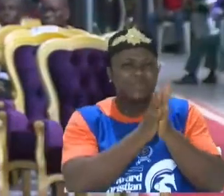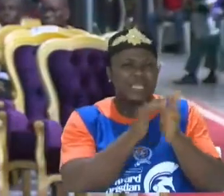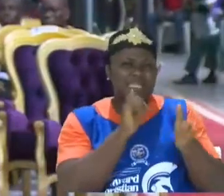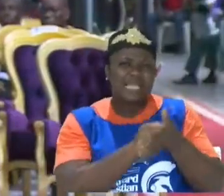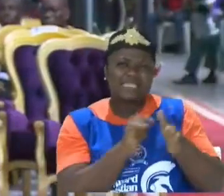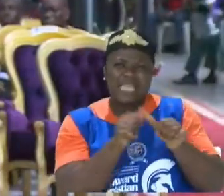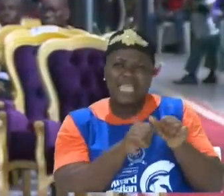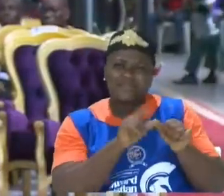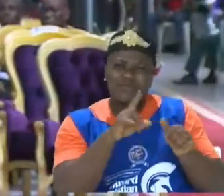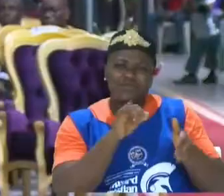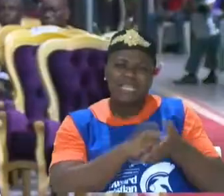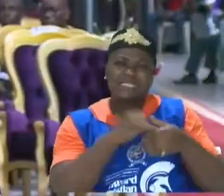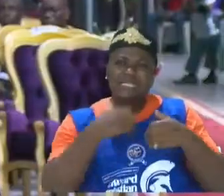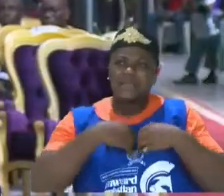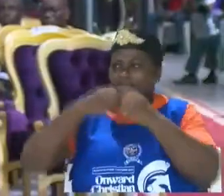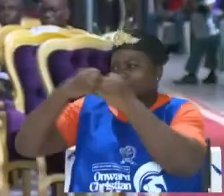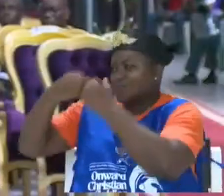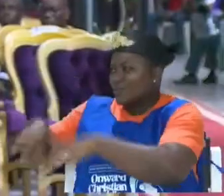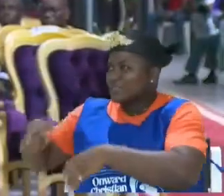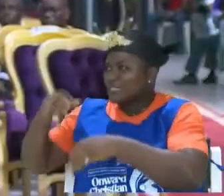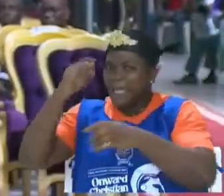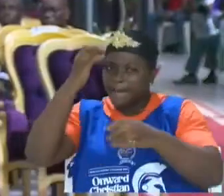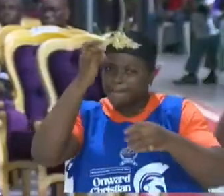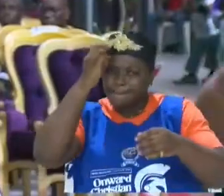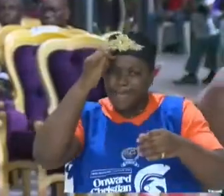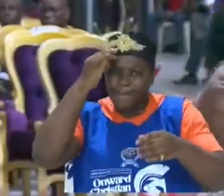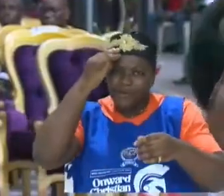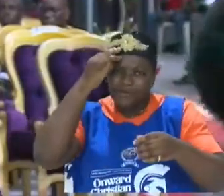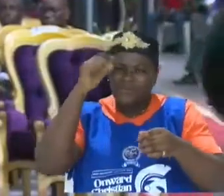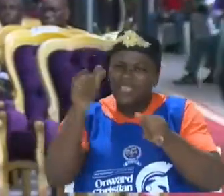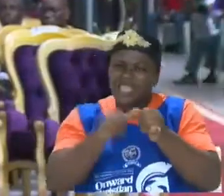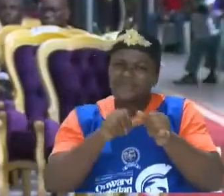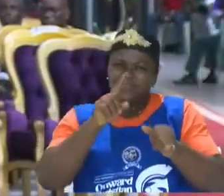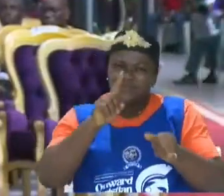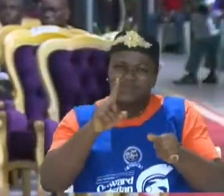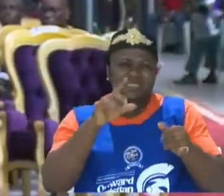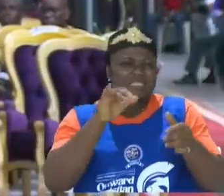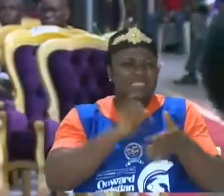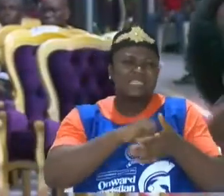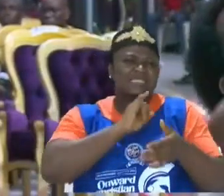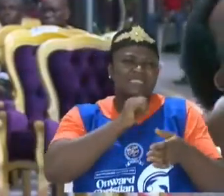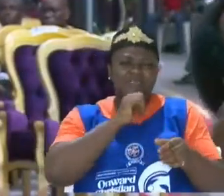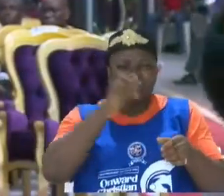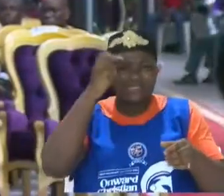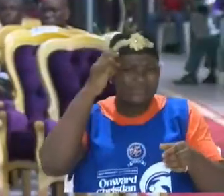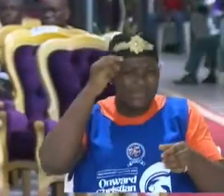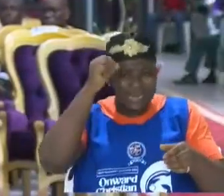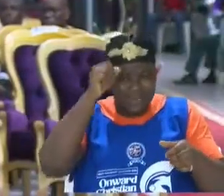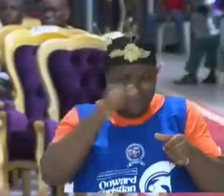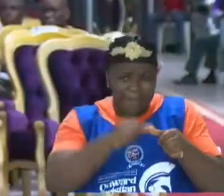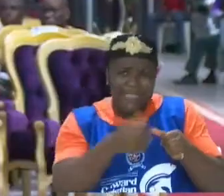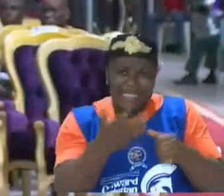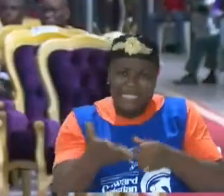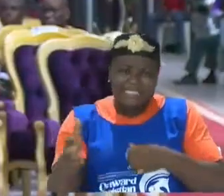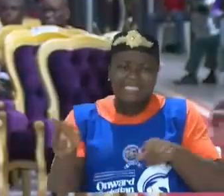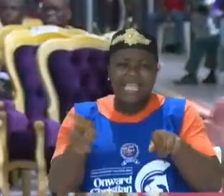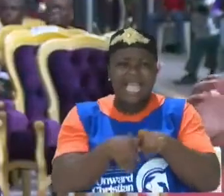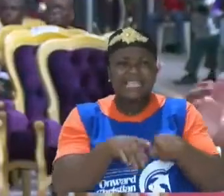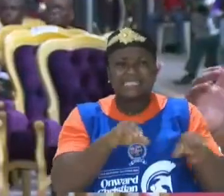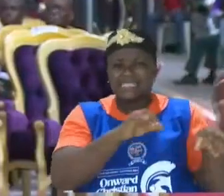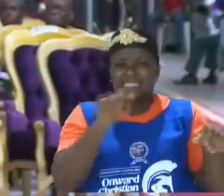has lost their memory, that everyone that is not remembering things, that as they take